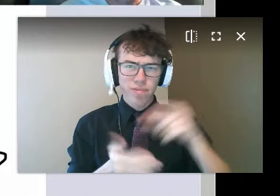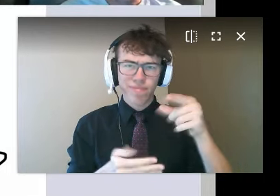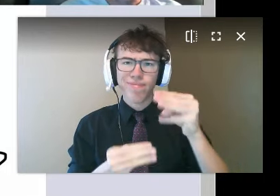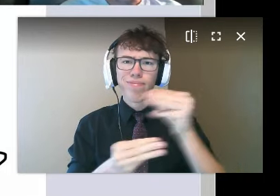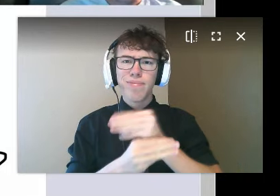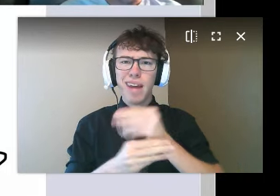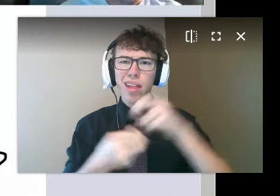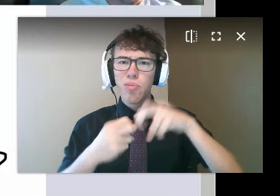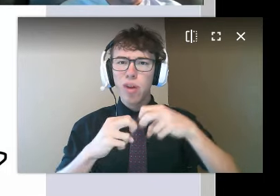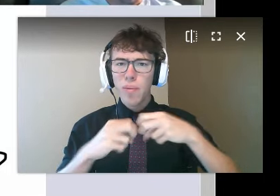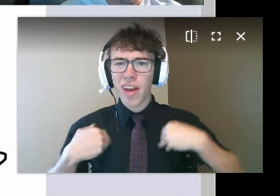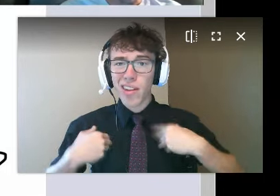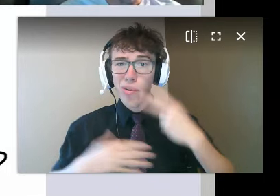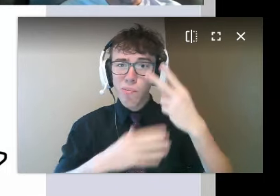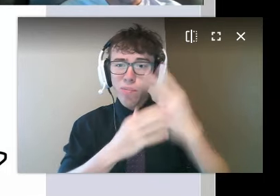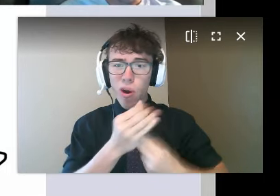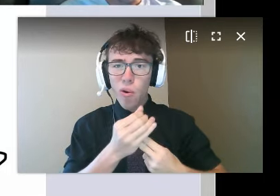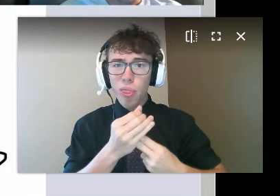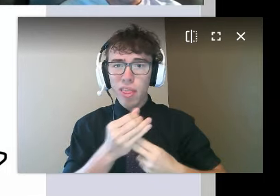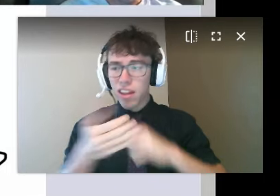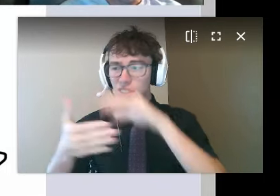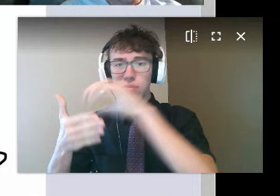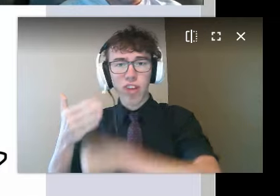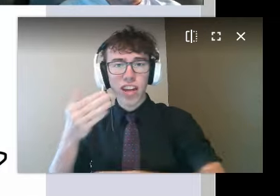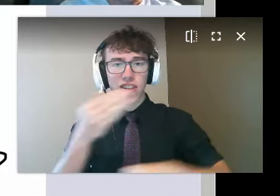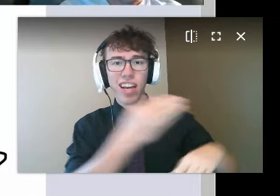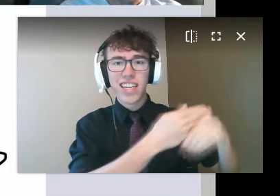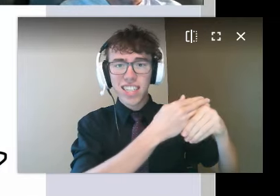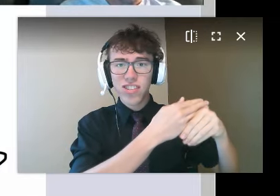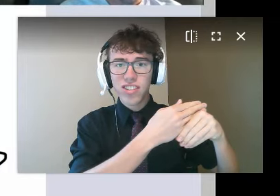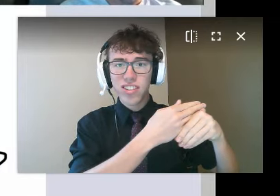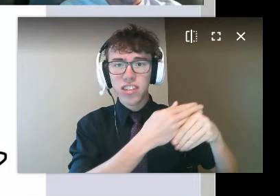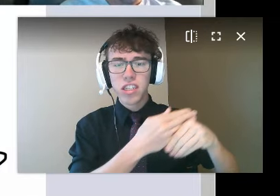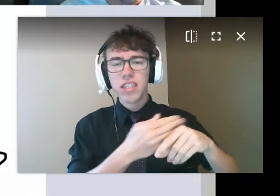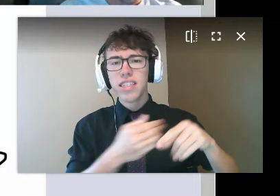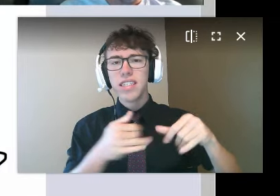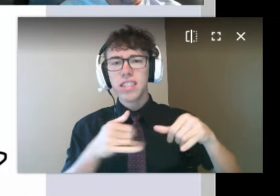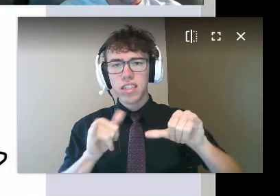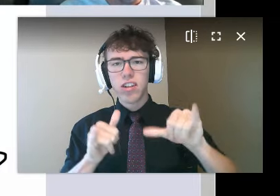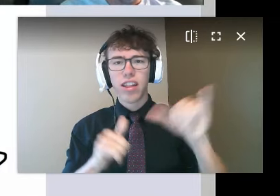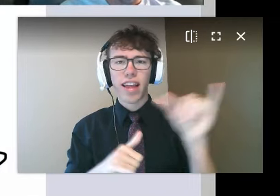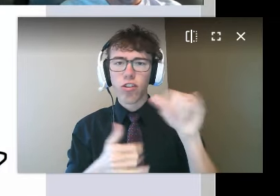thing. You go from left to right.